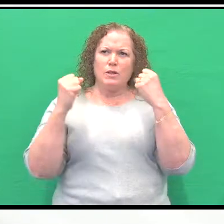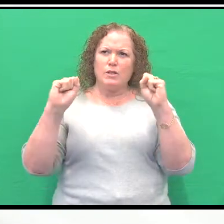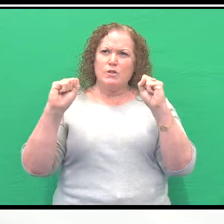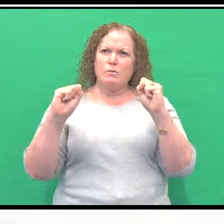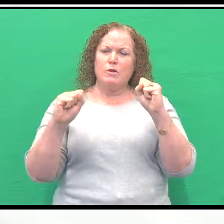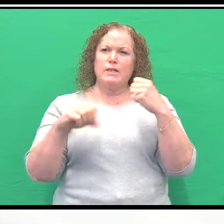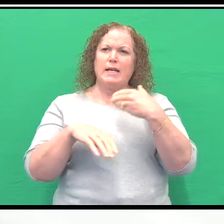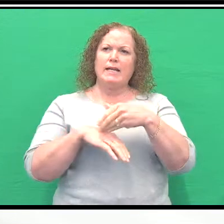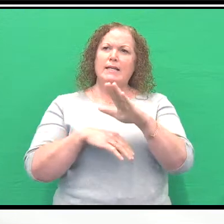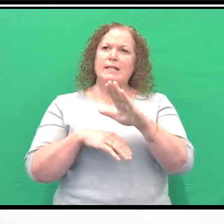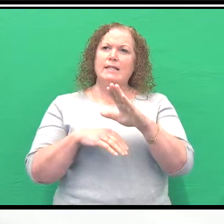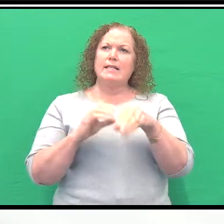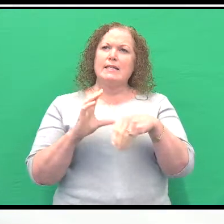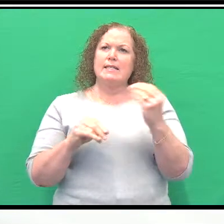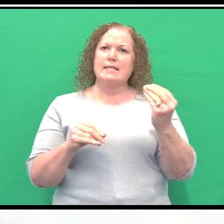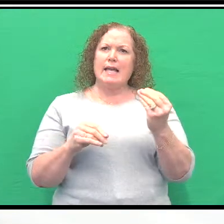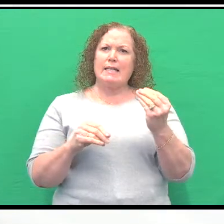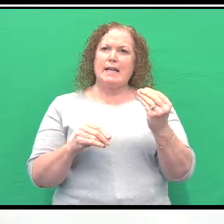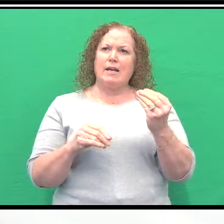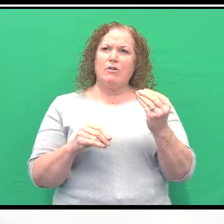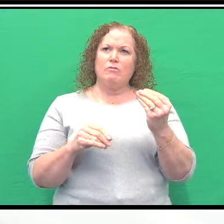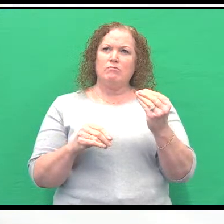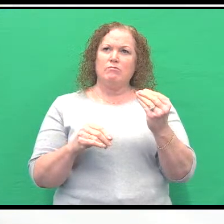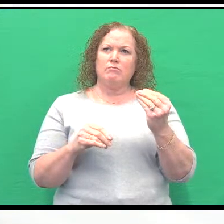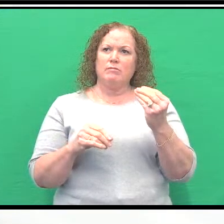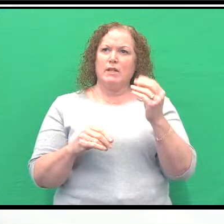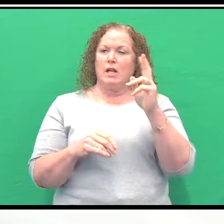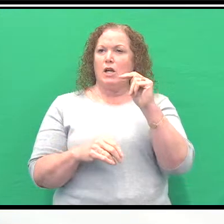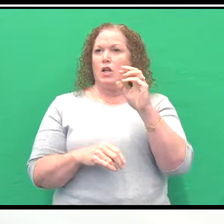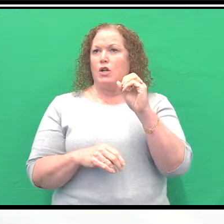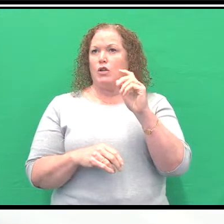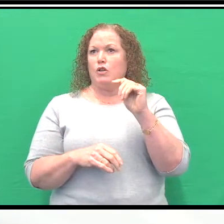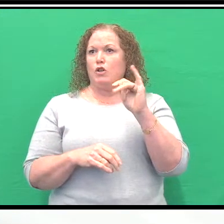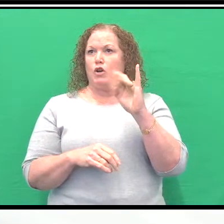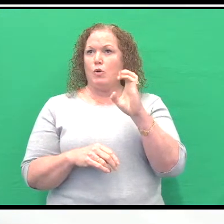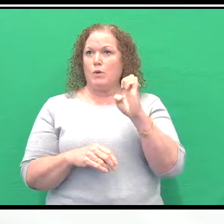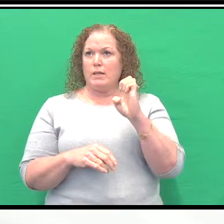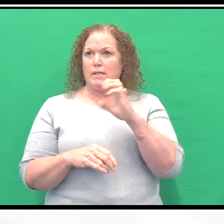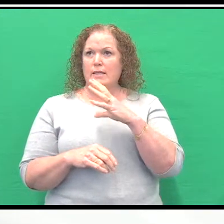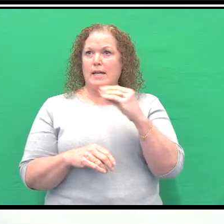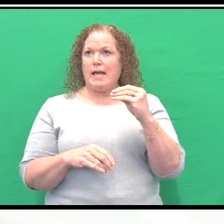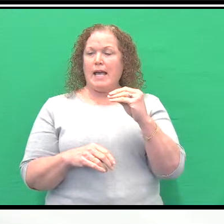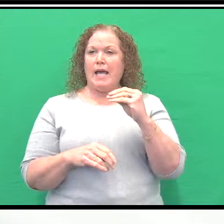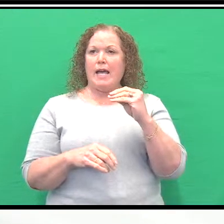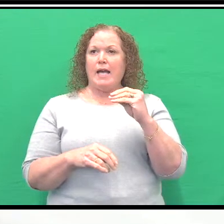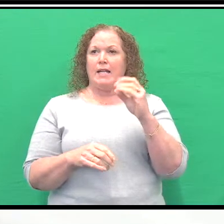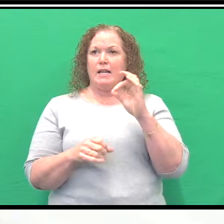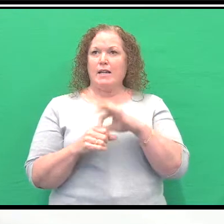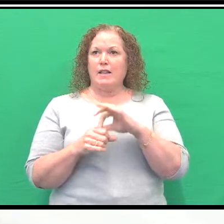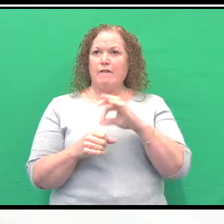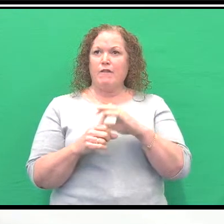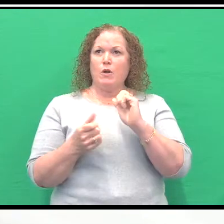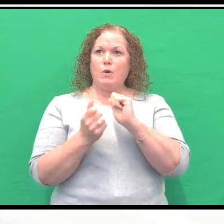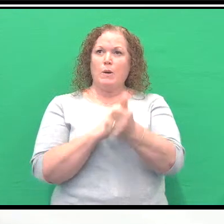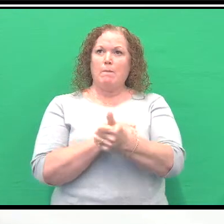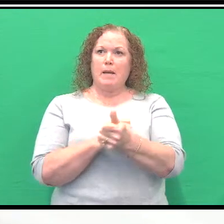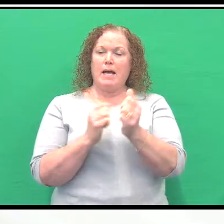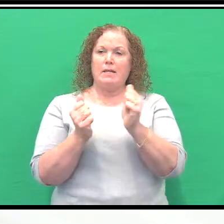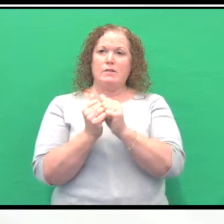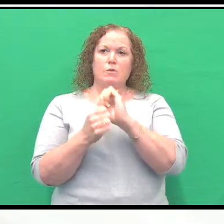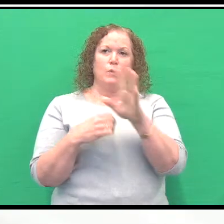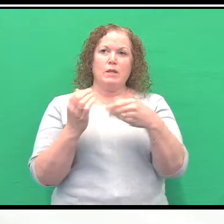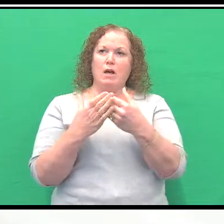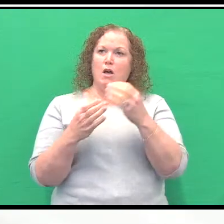call vote was passed unanimously. The motion passed. Thank you. Thank you very much.